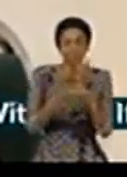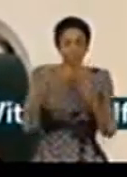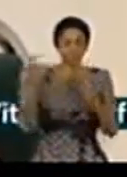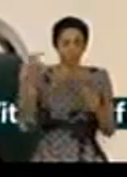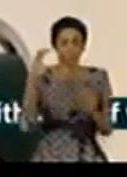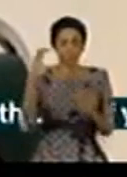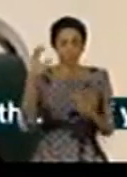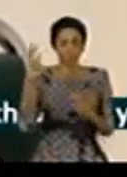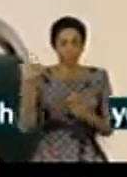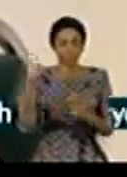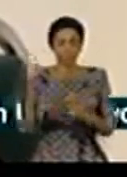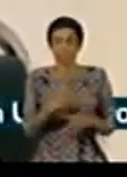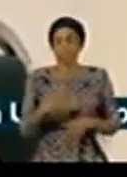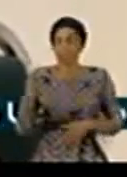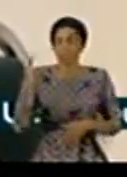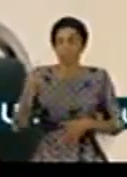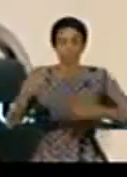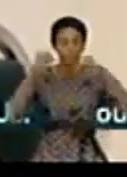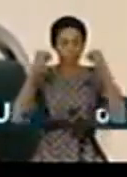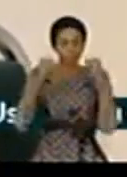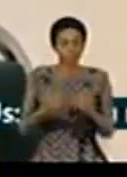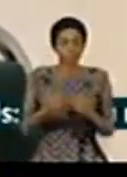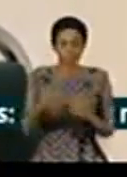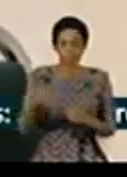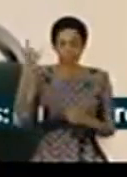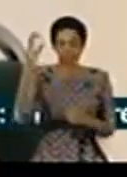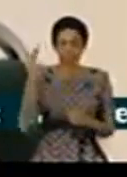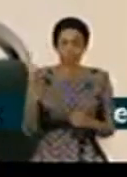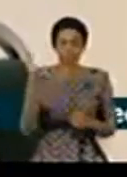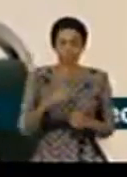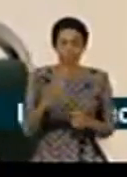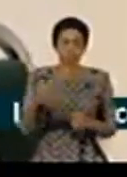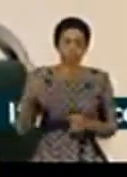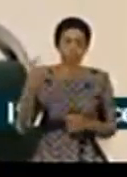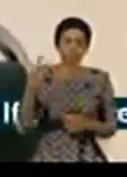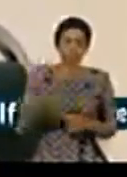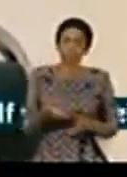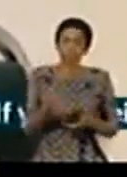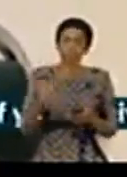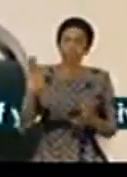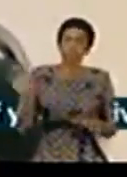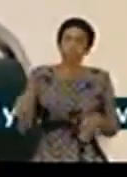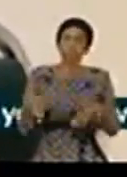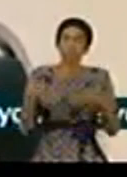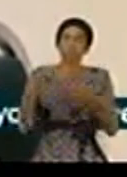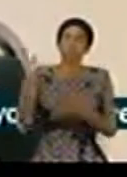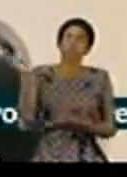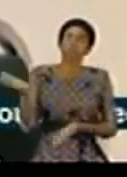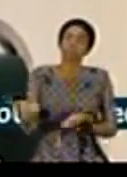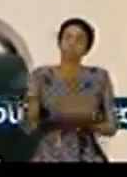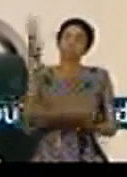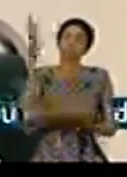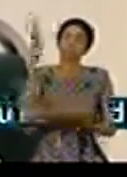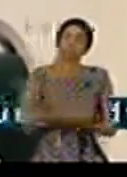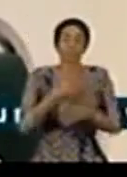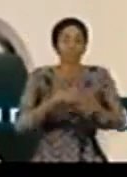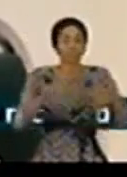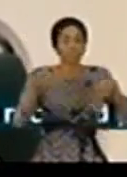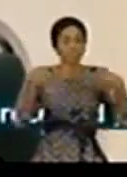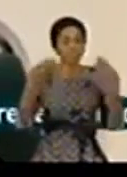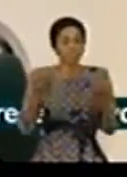God, she raised her hands for the altar call, gave her life to Christ, and after